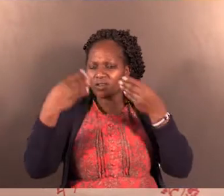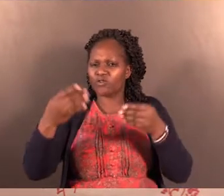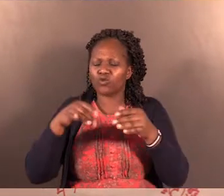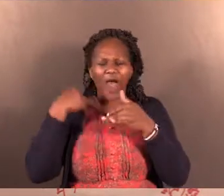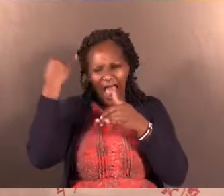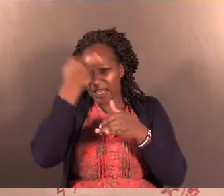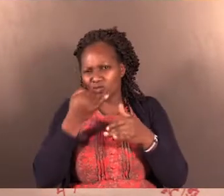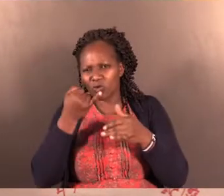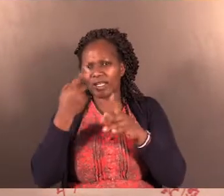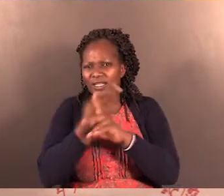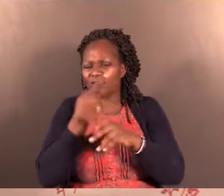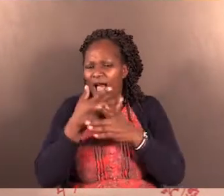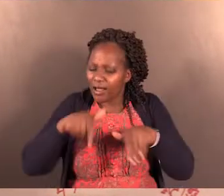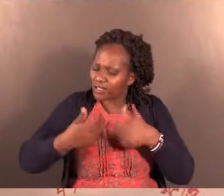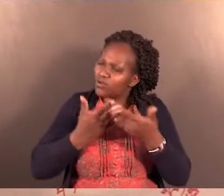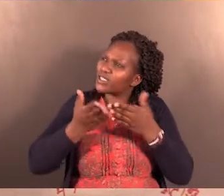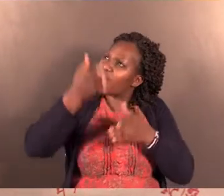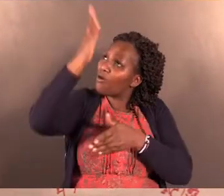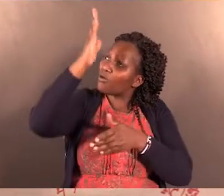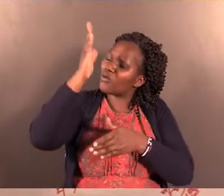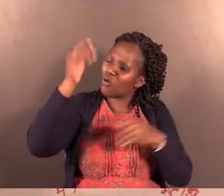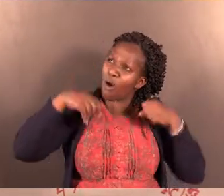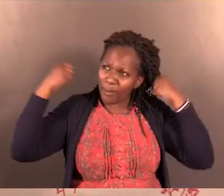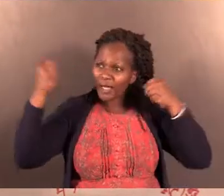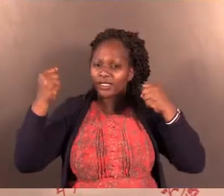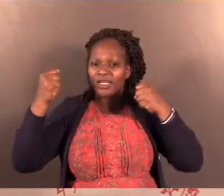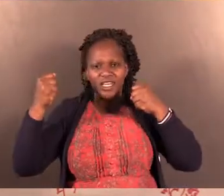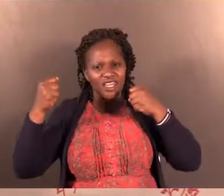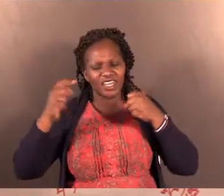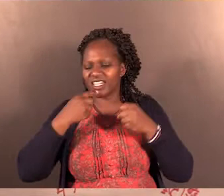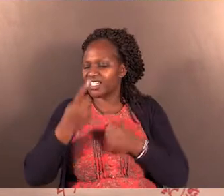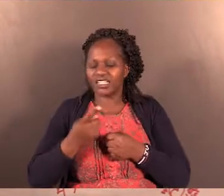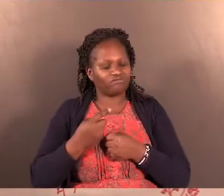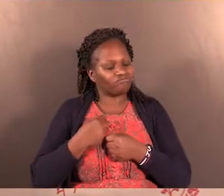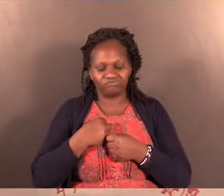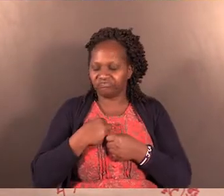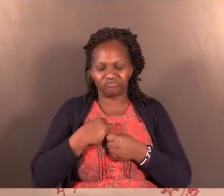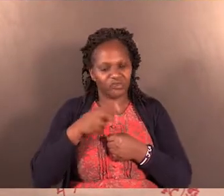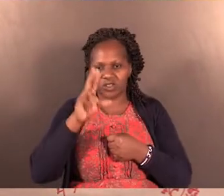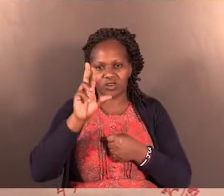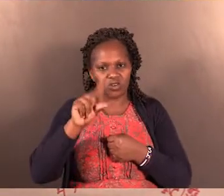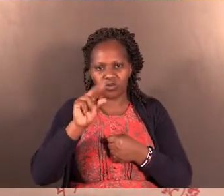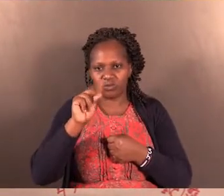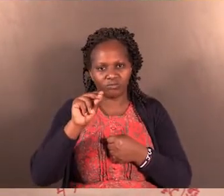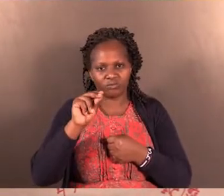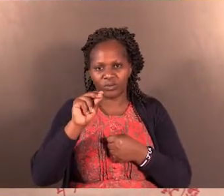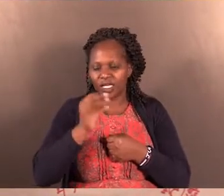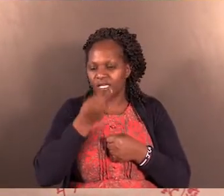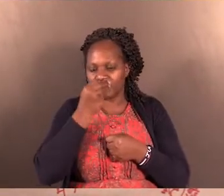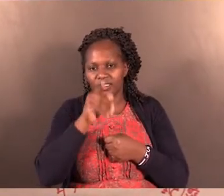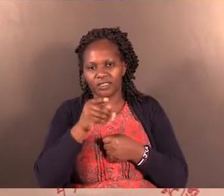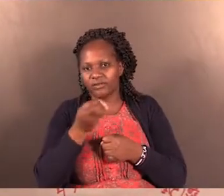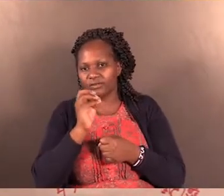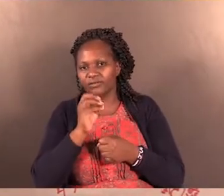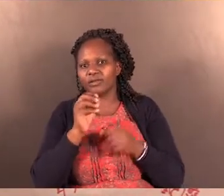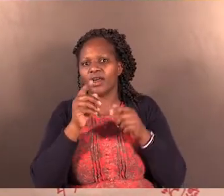to idols? And as we serve the Almighty God, then they came to their senses and said, we are not going to